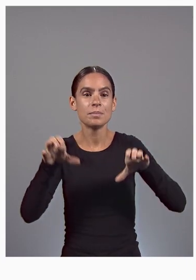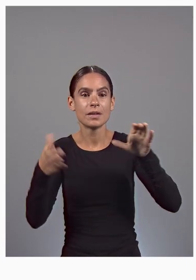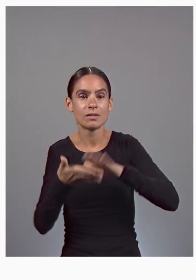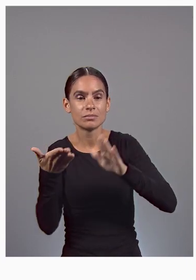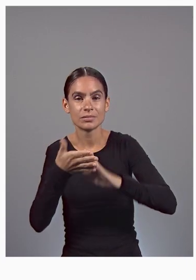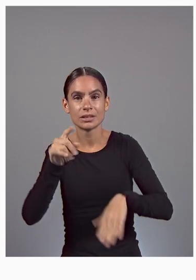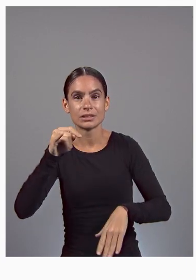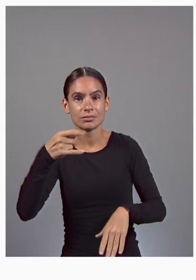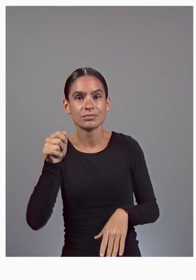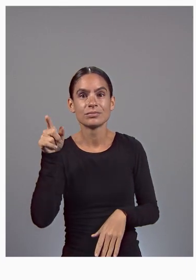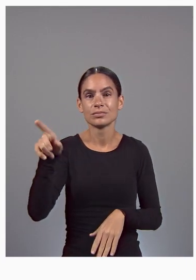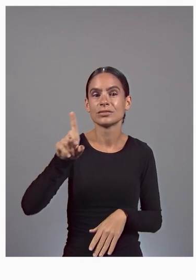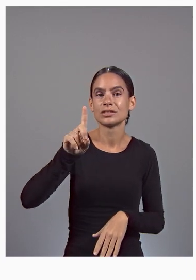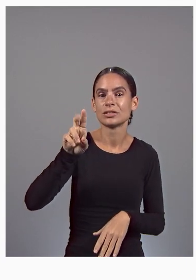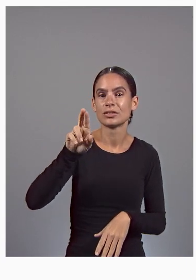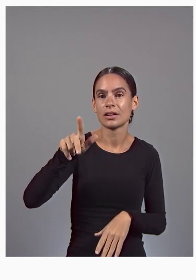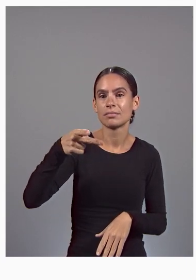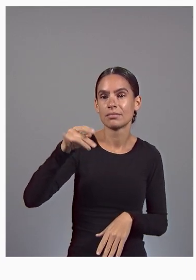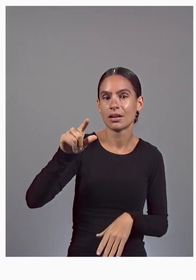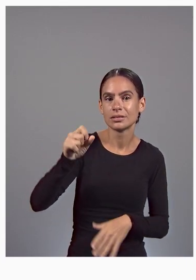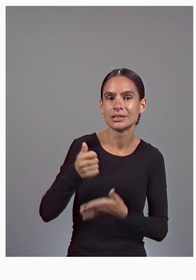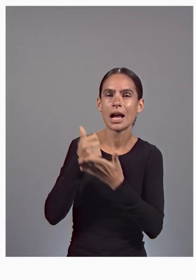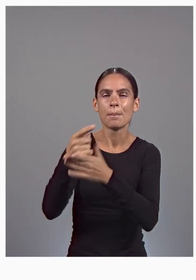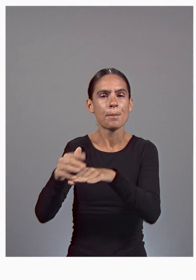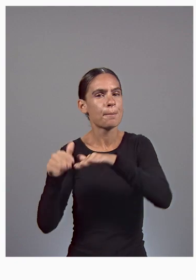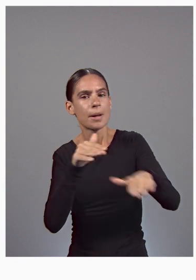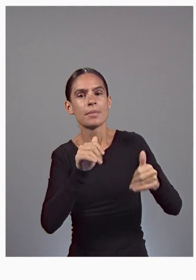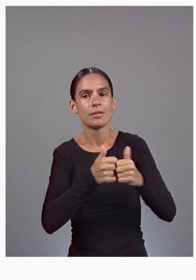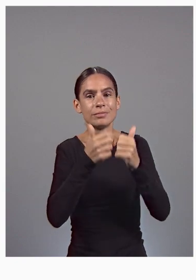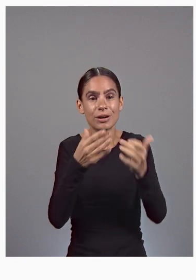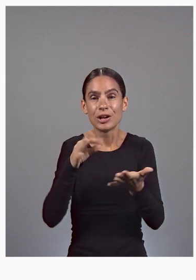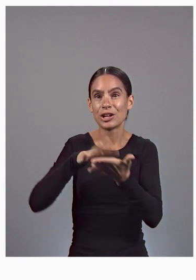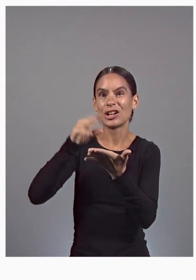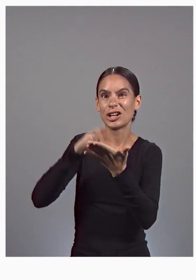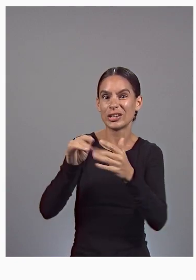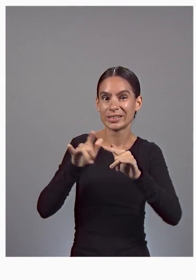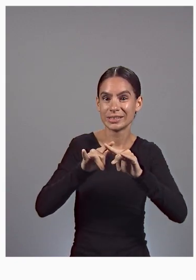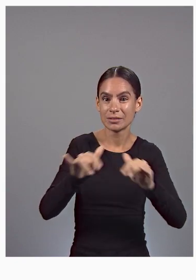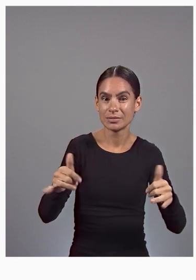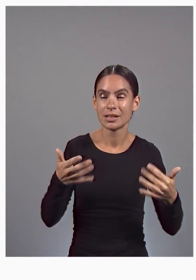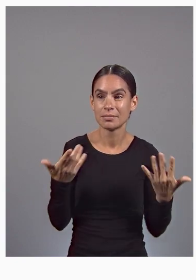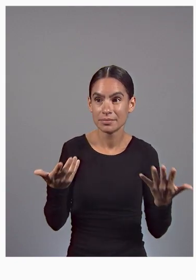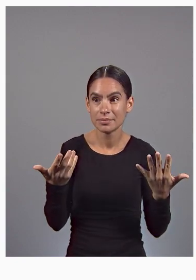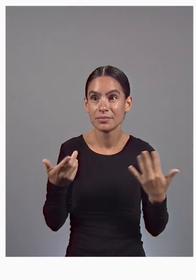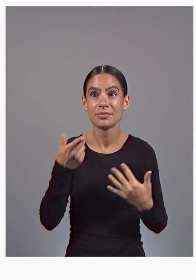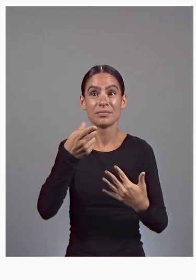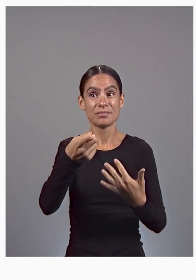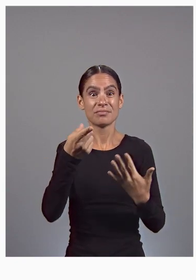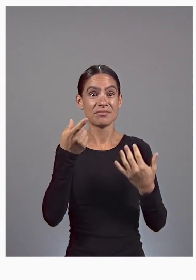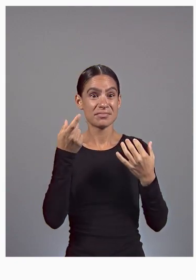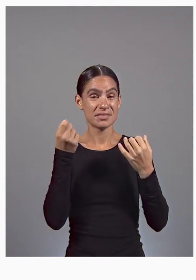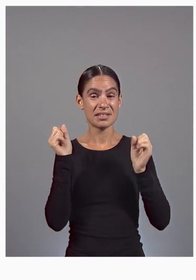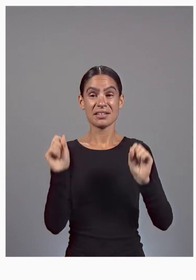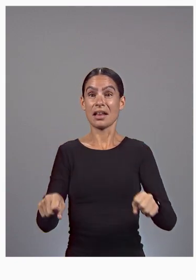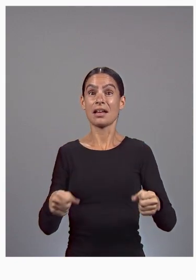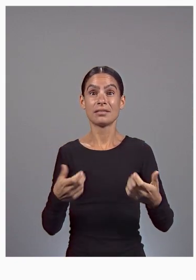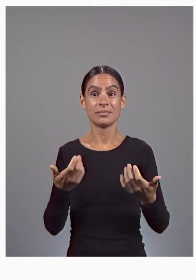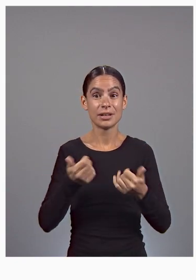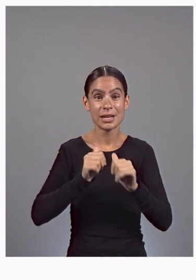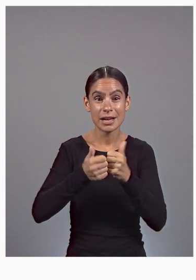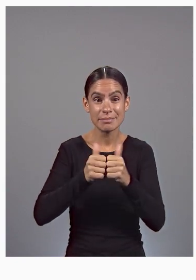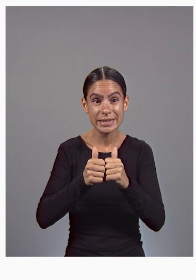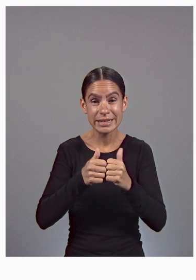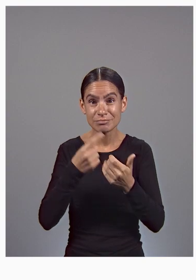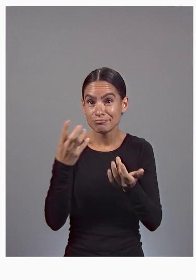their competitors, and learn all at the same time. And you even get to compete for a chance to win a trip to the